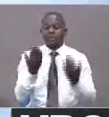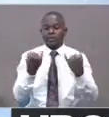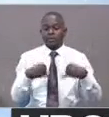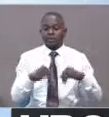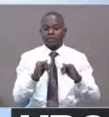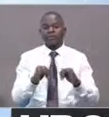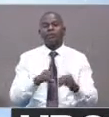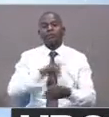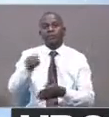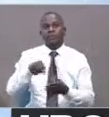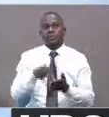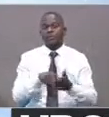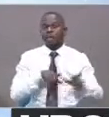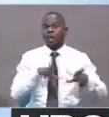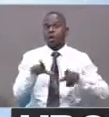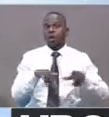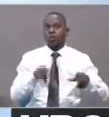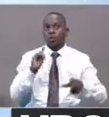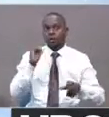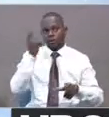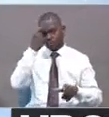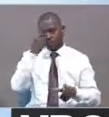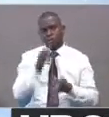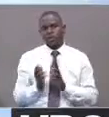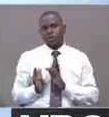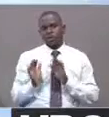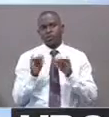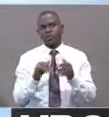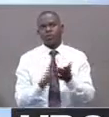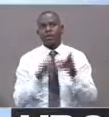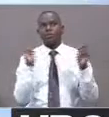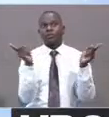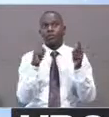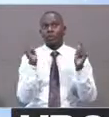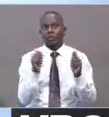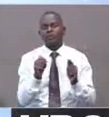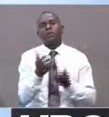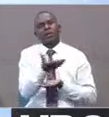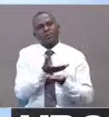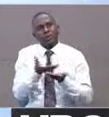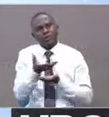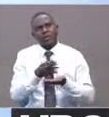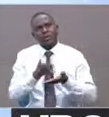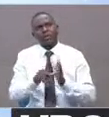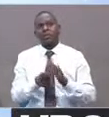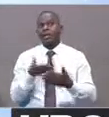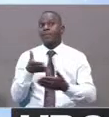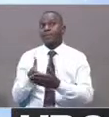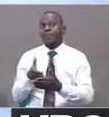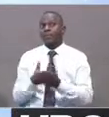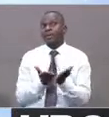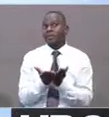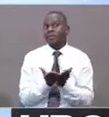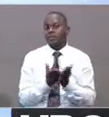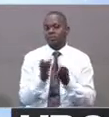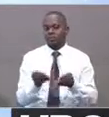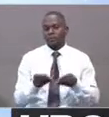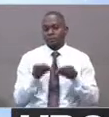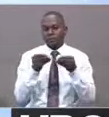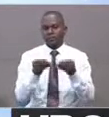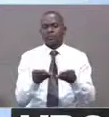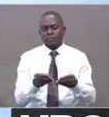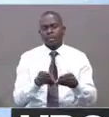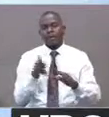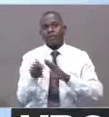from central and local government congregated in Mbale City to deliberate on issues affecting service delivery. The